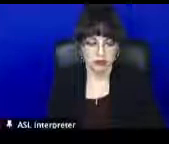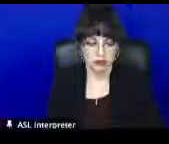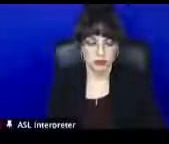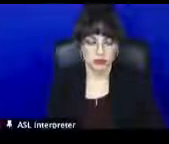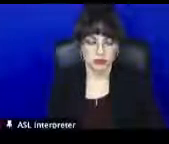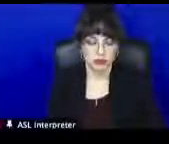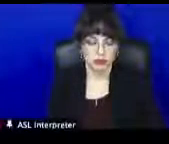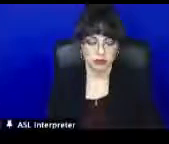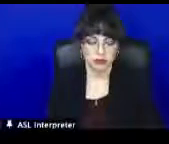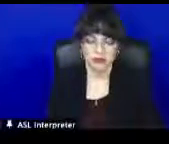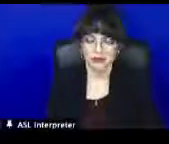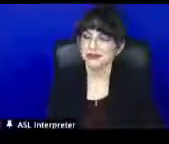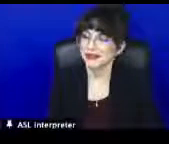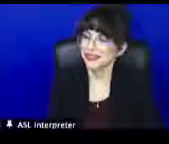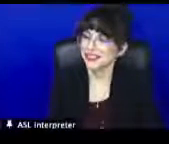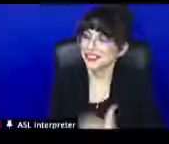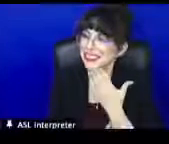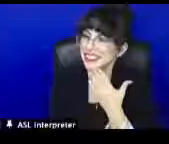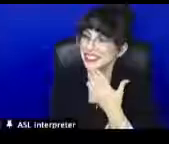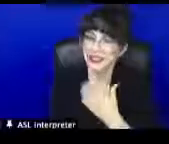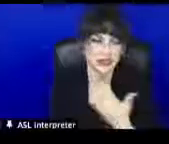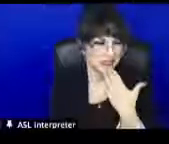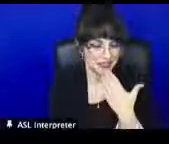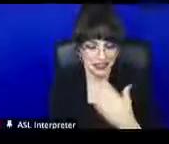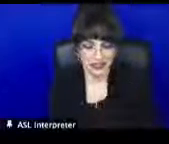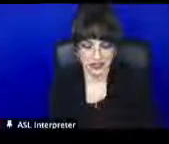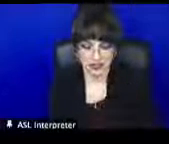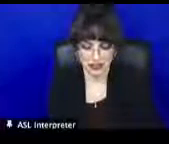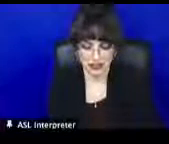Thank you so much. Okay, thank you.